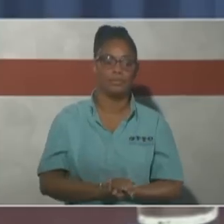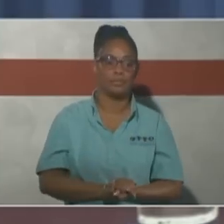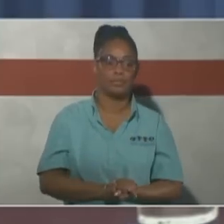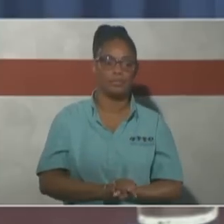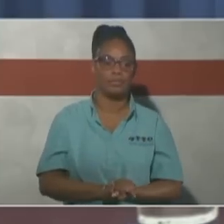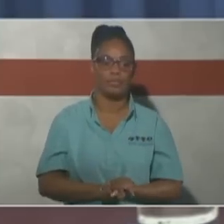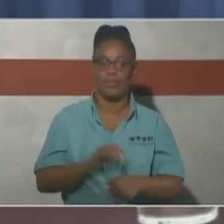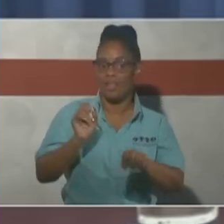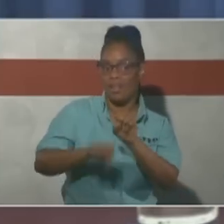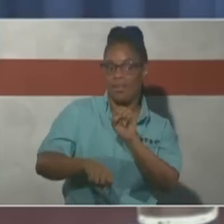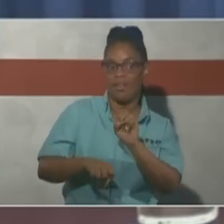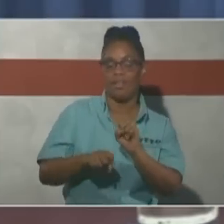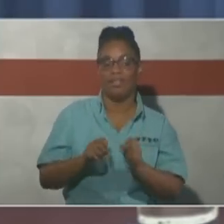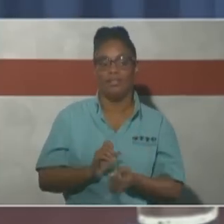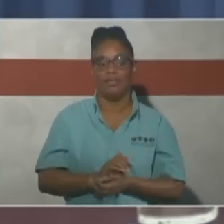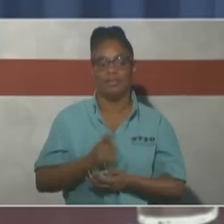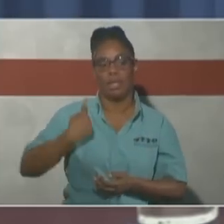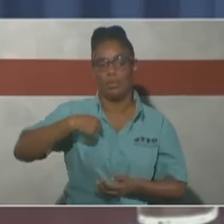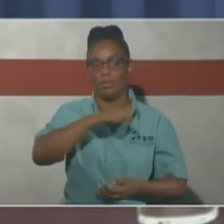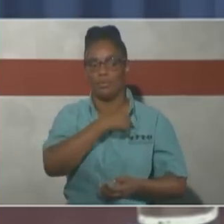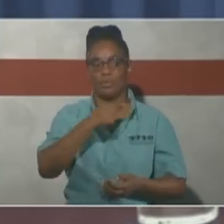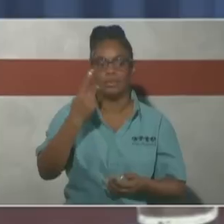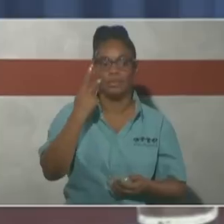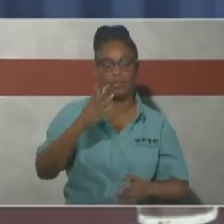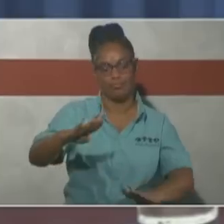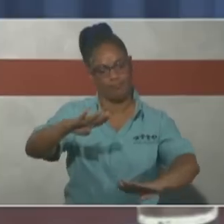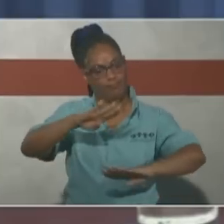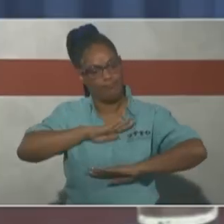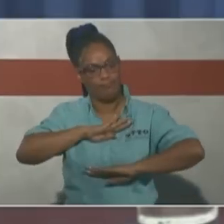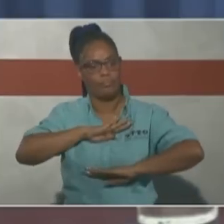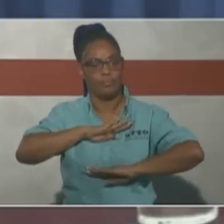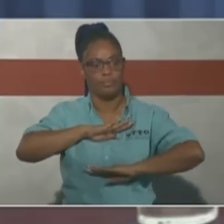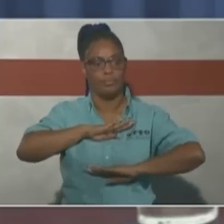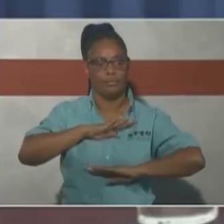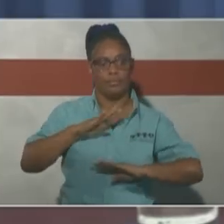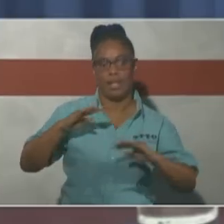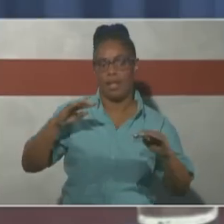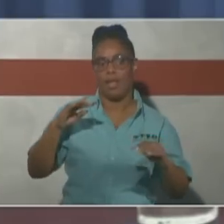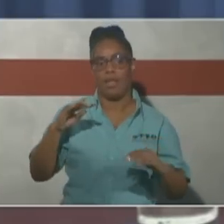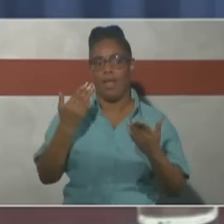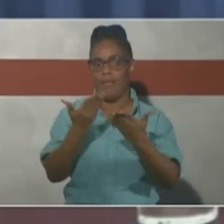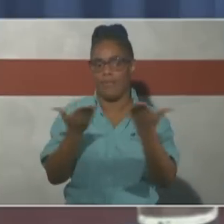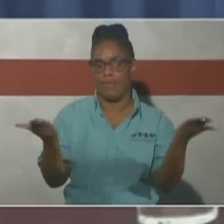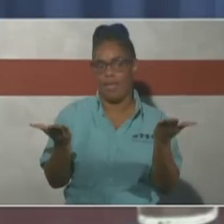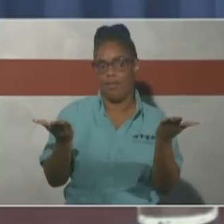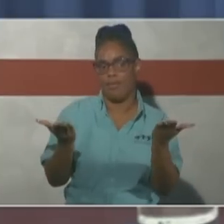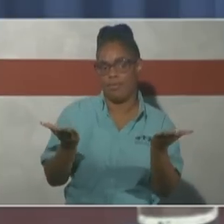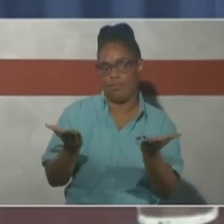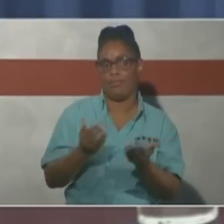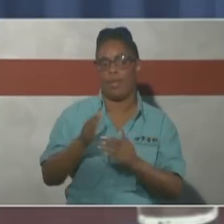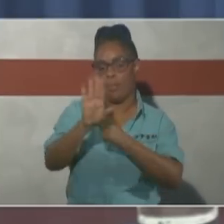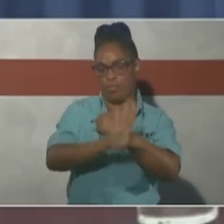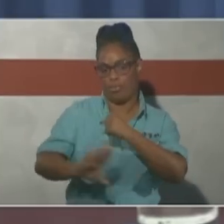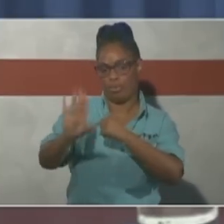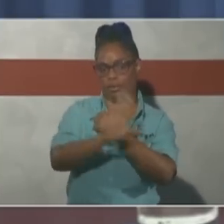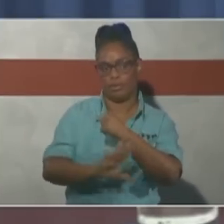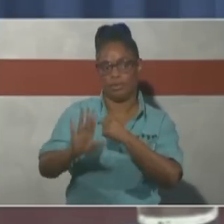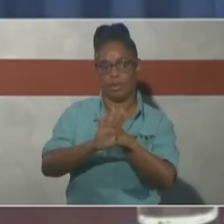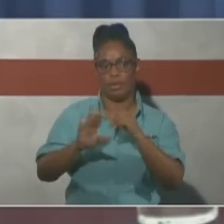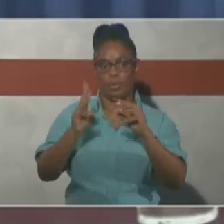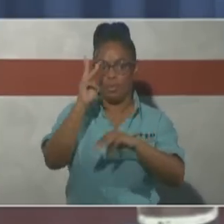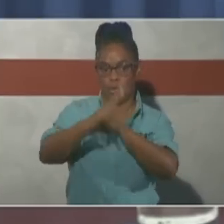the public, whether it's via vaccination or naturally acquired immunity through